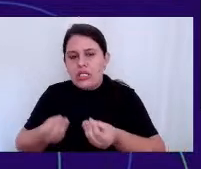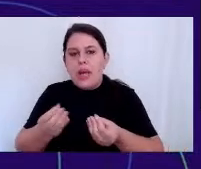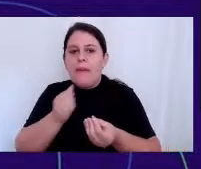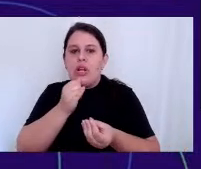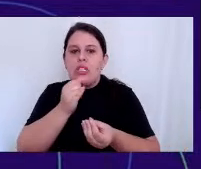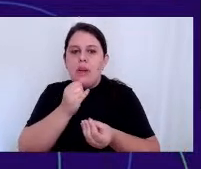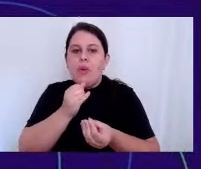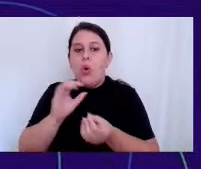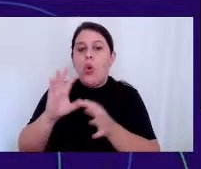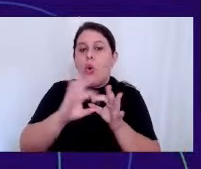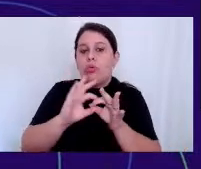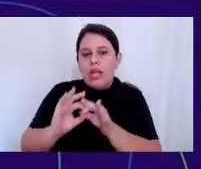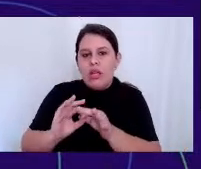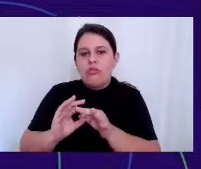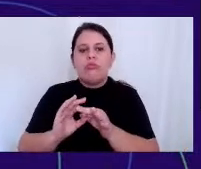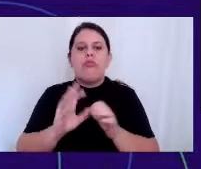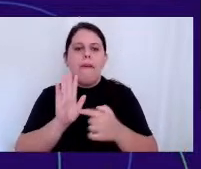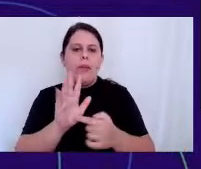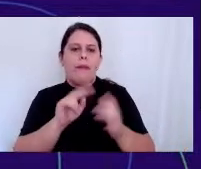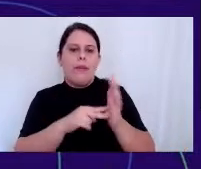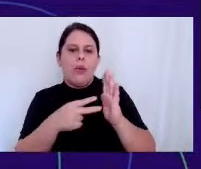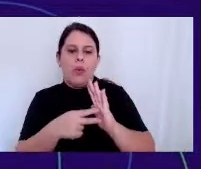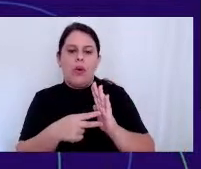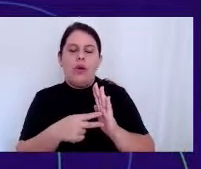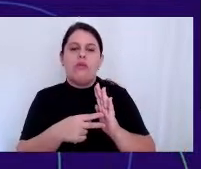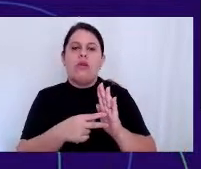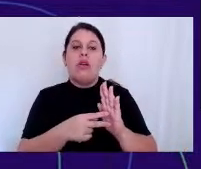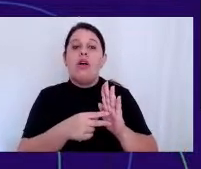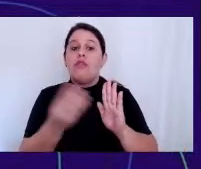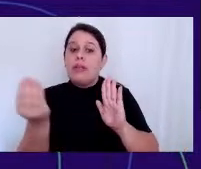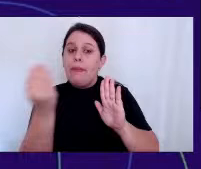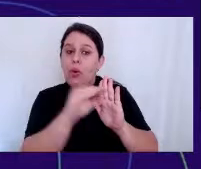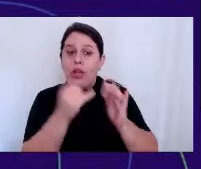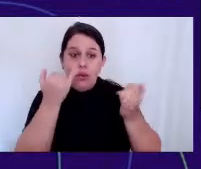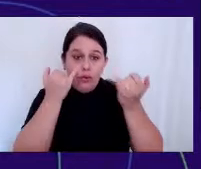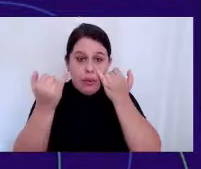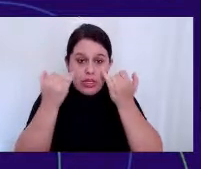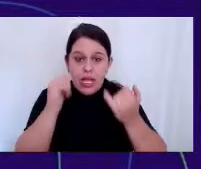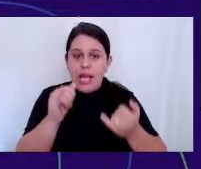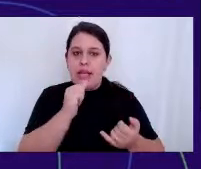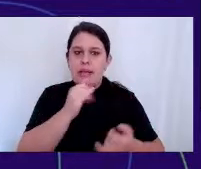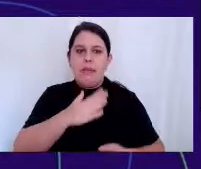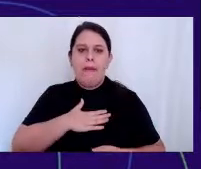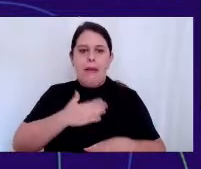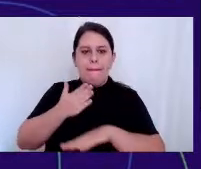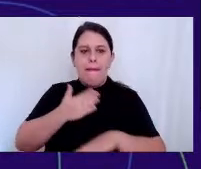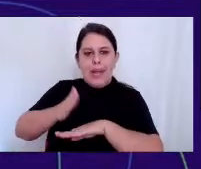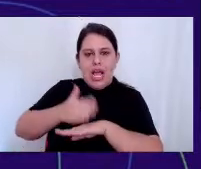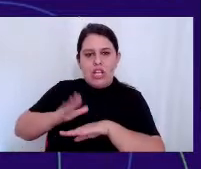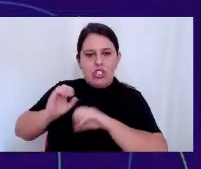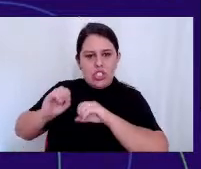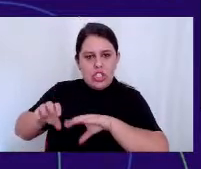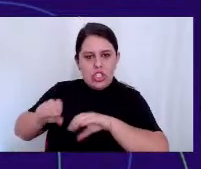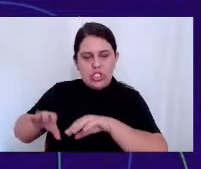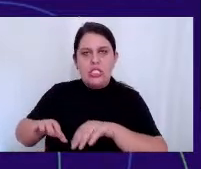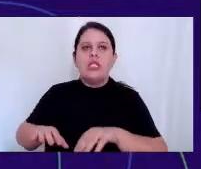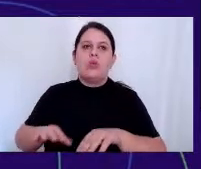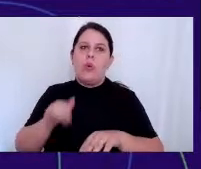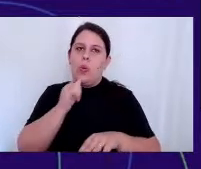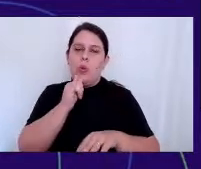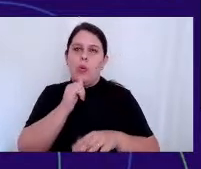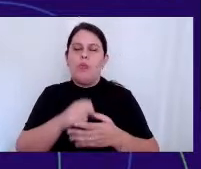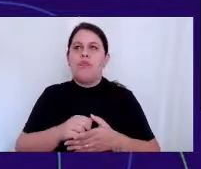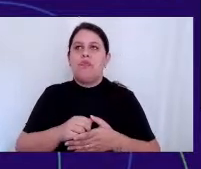information. To give you an example from my own teaching practice, just the other day, I tried to come up with